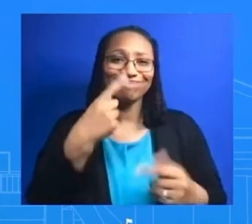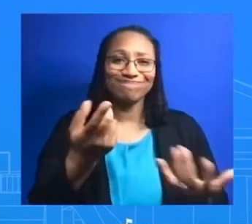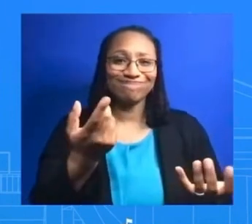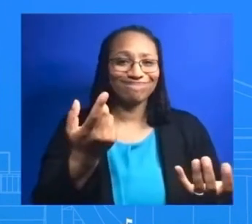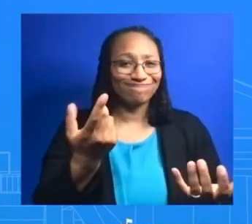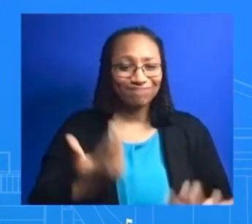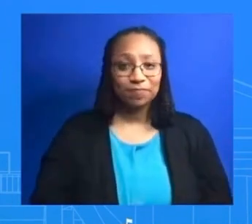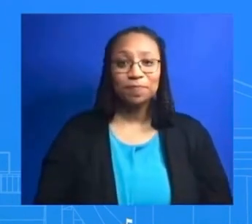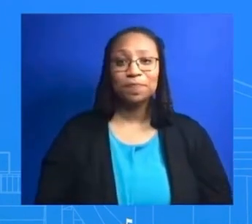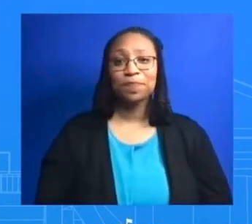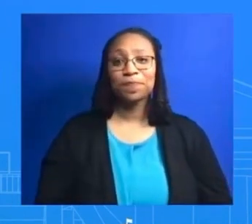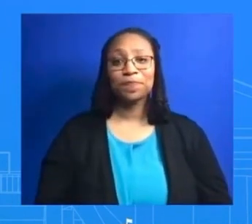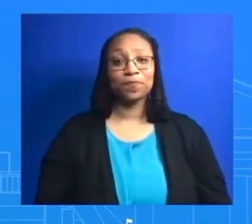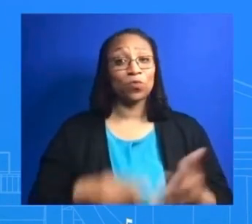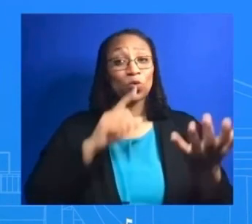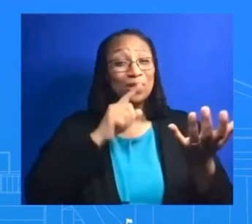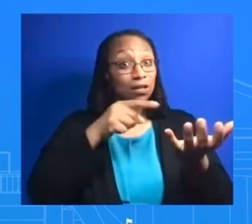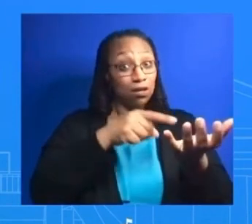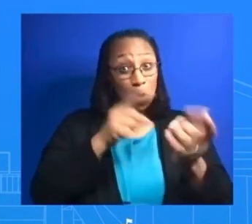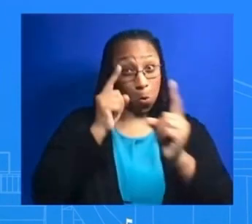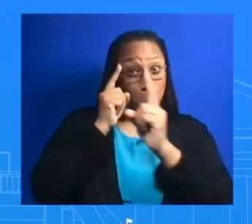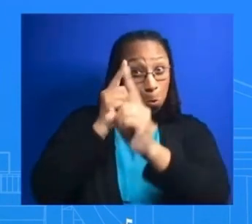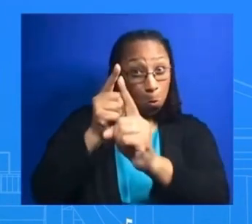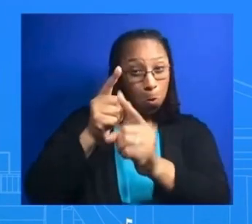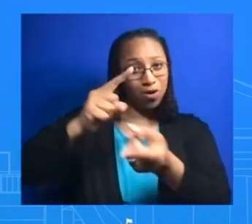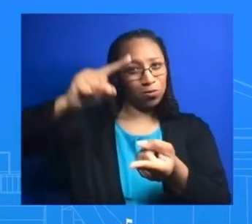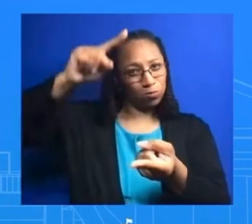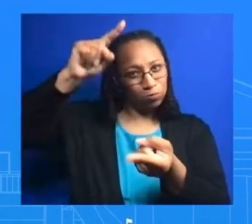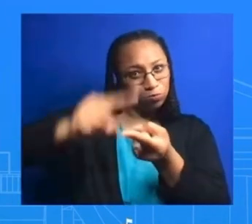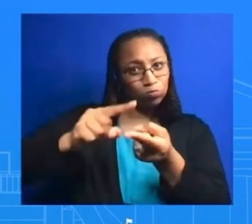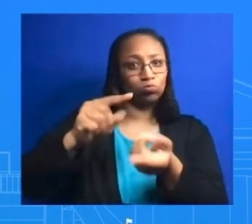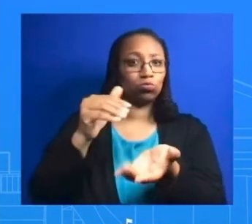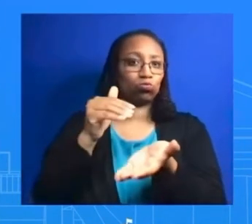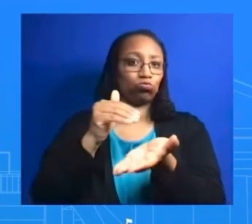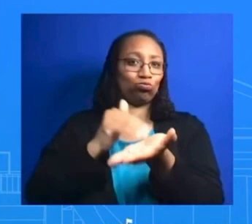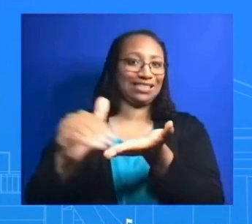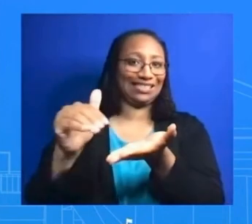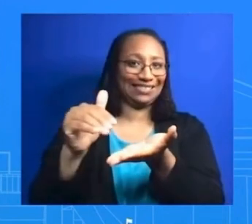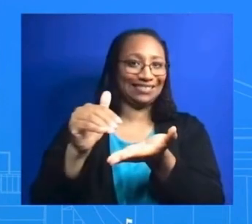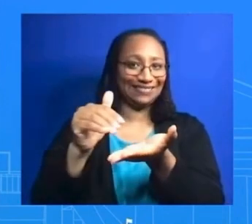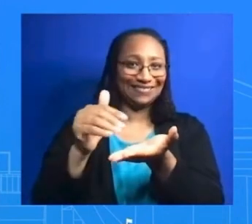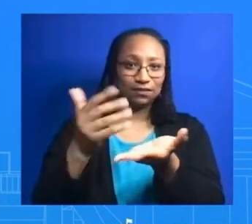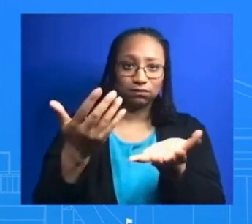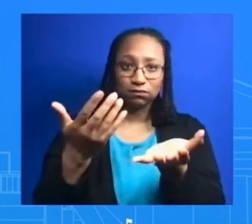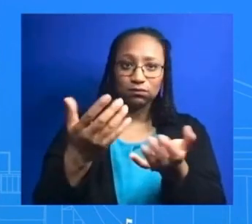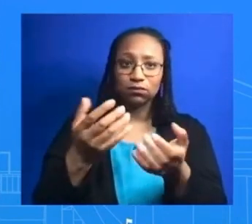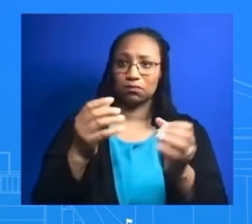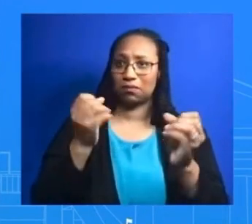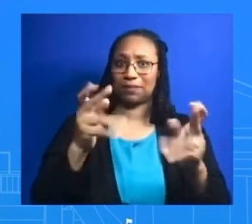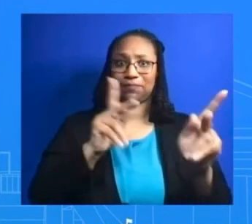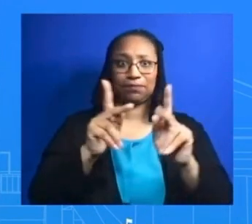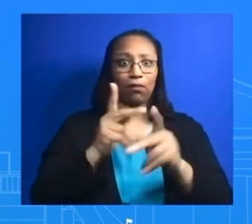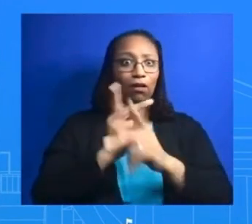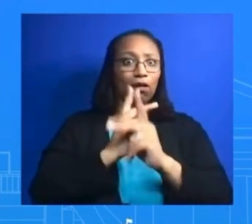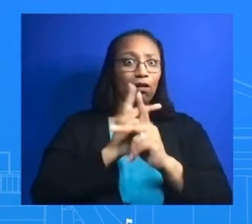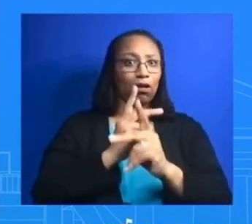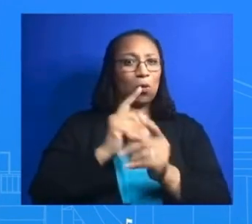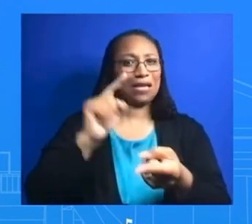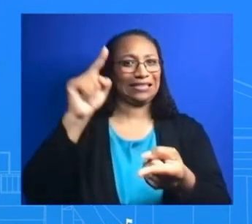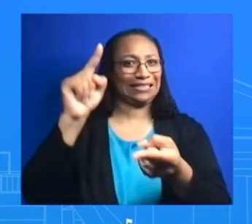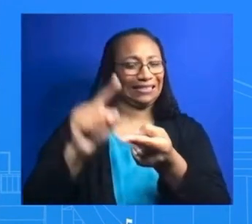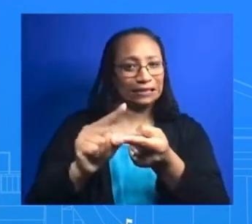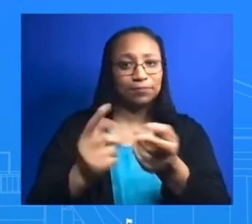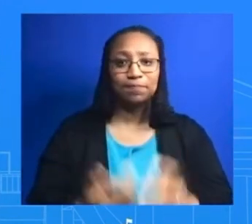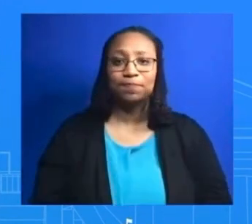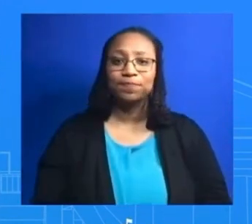this process. So you'll hear more about that as we get to each stage of the process going forward. Wait, can you say at all whether this will be a more narrow plan than the one that was